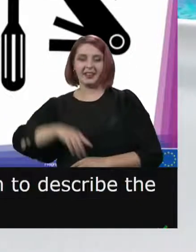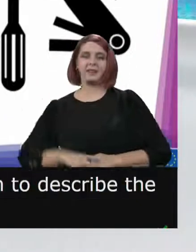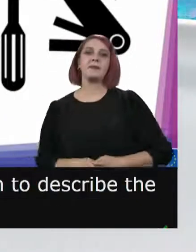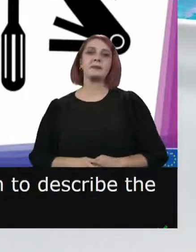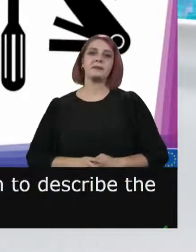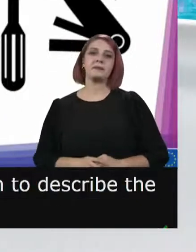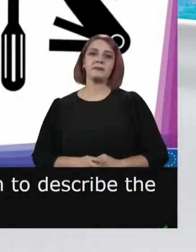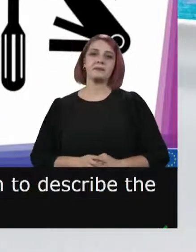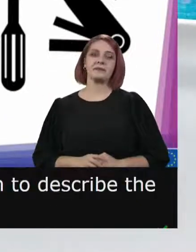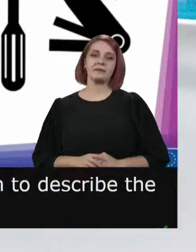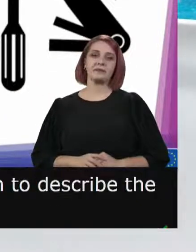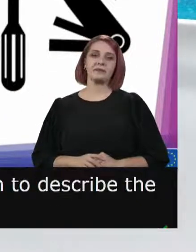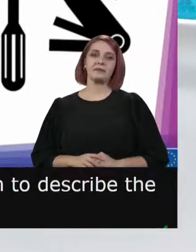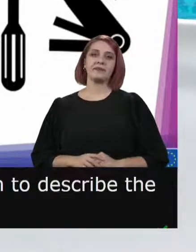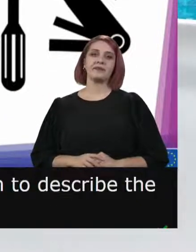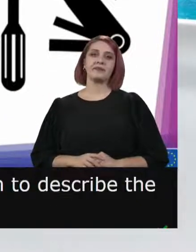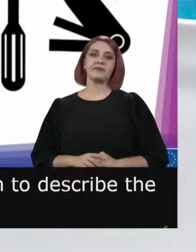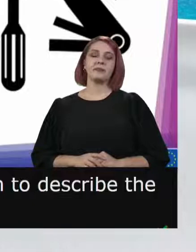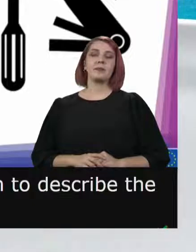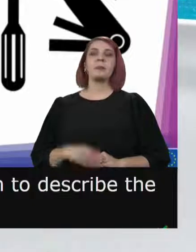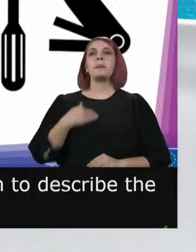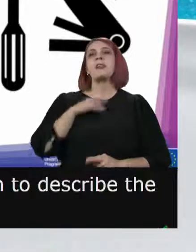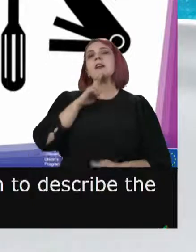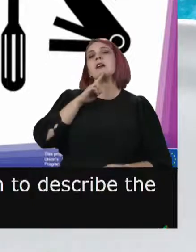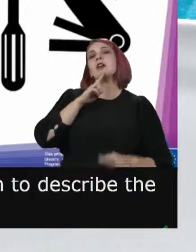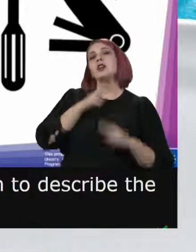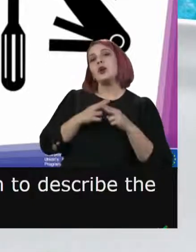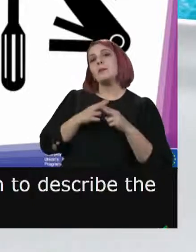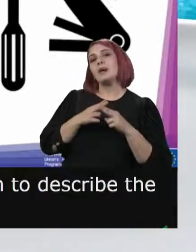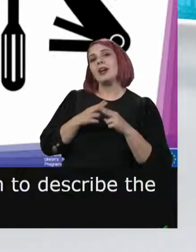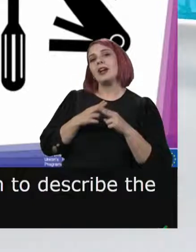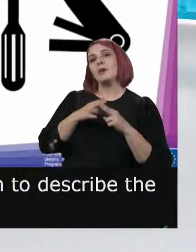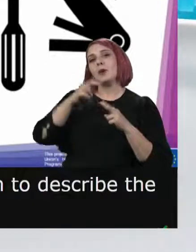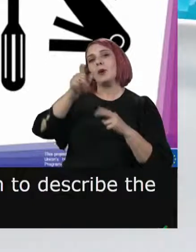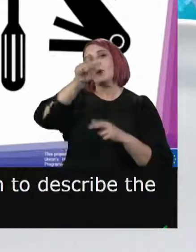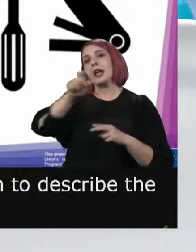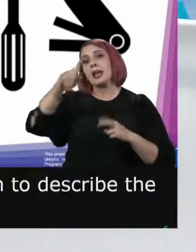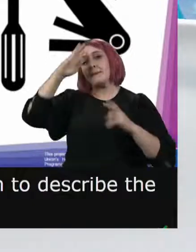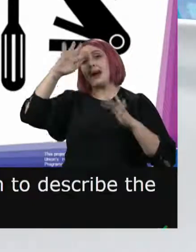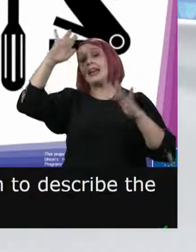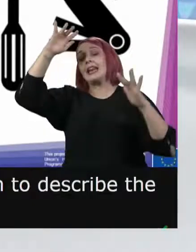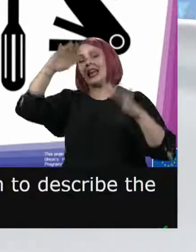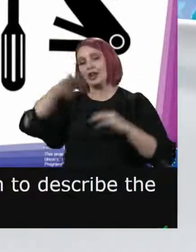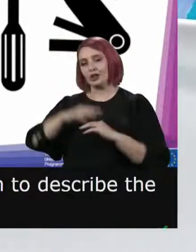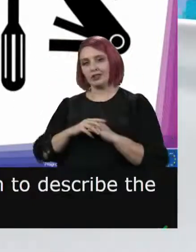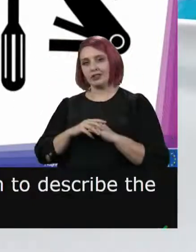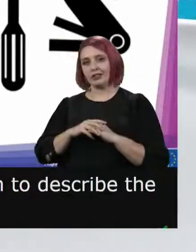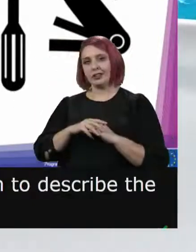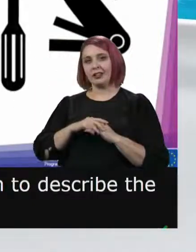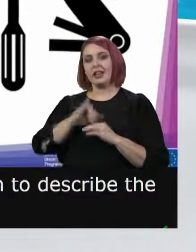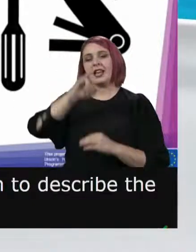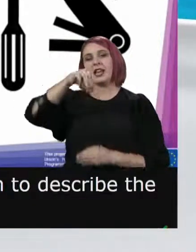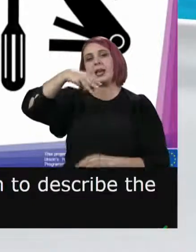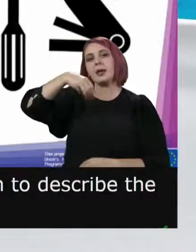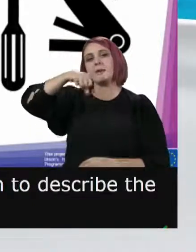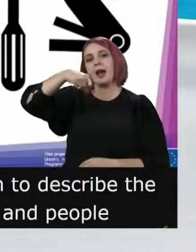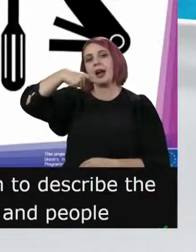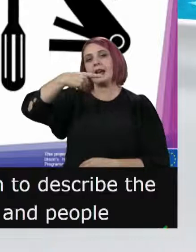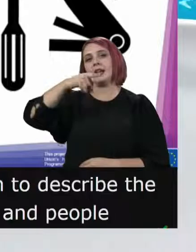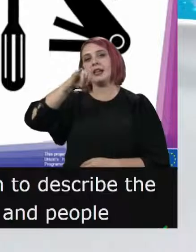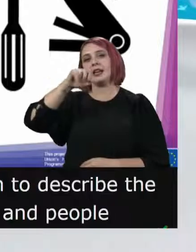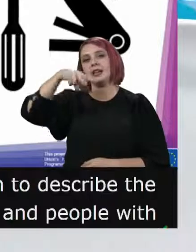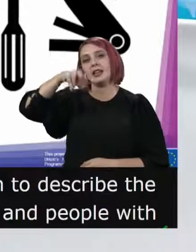Imagineers. And people with disabilities need to bring imagination to the barriers, because